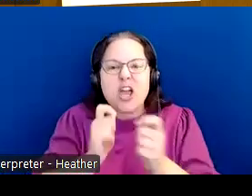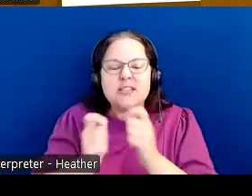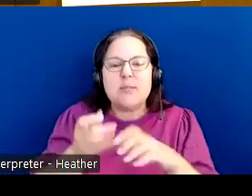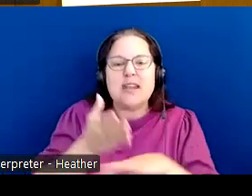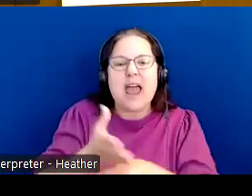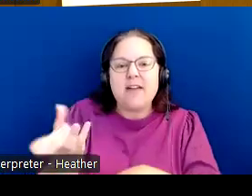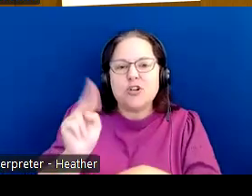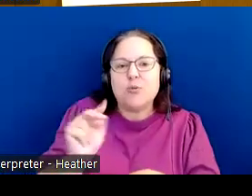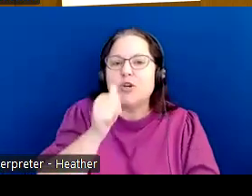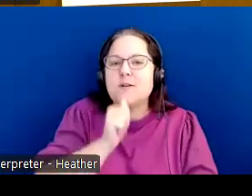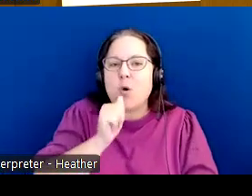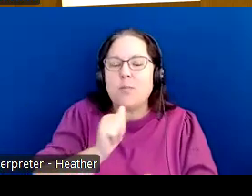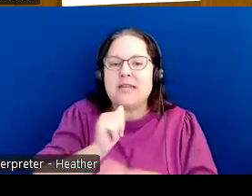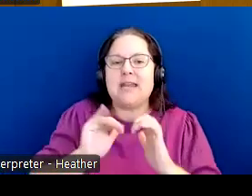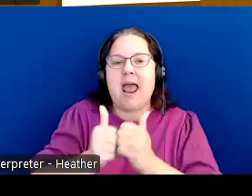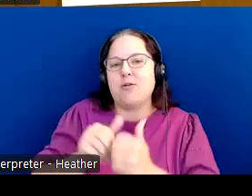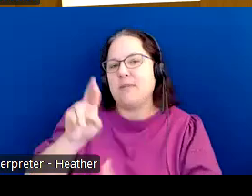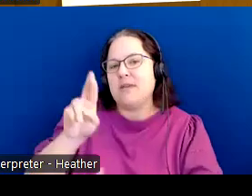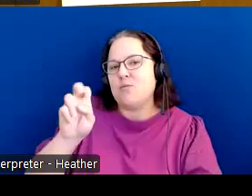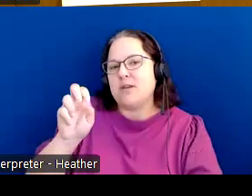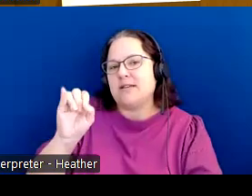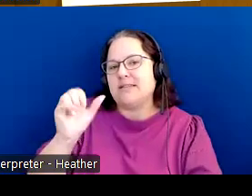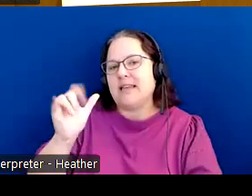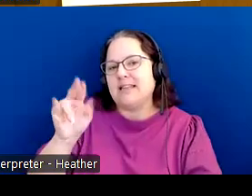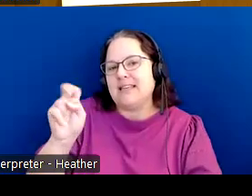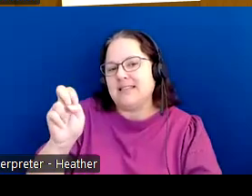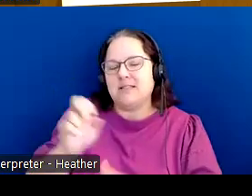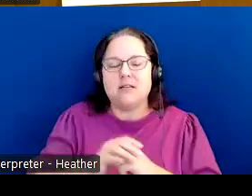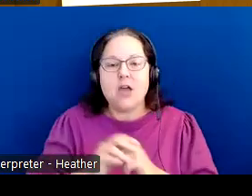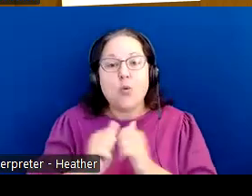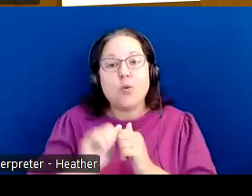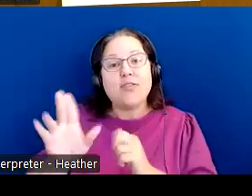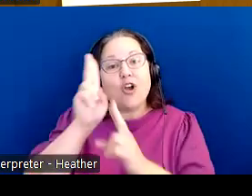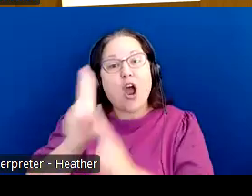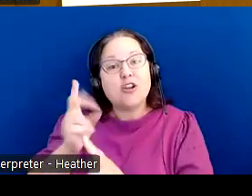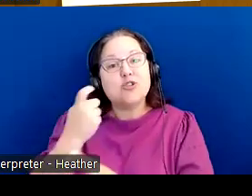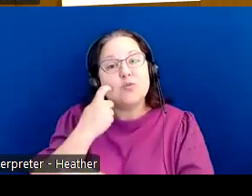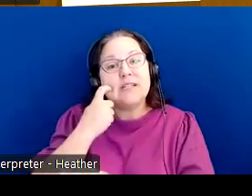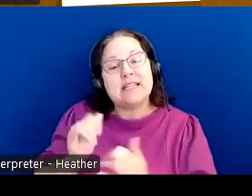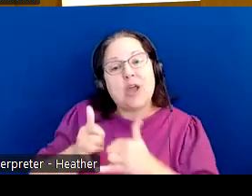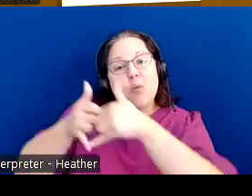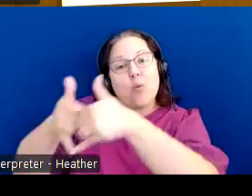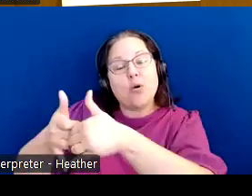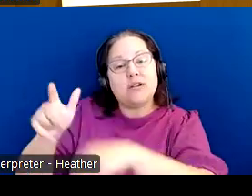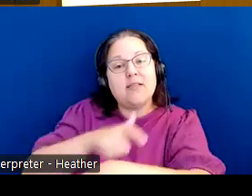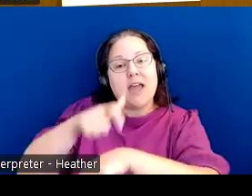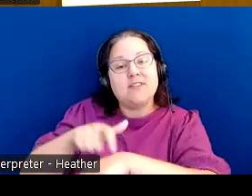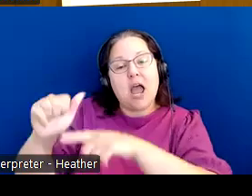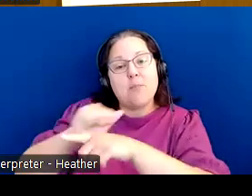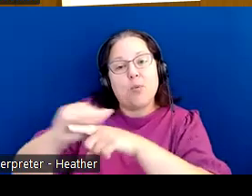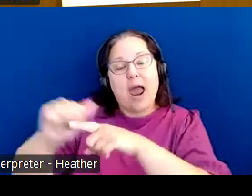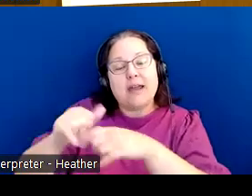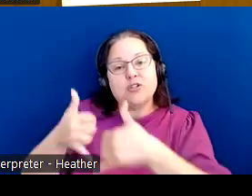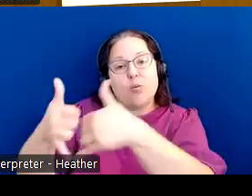coping, and resiliency. Among her many honors, Dr. Wiechman was recently awarded the Lifetime Practice Award from the